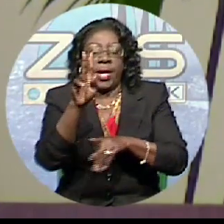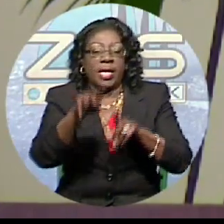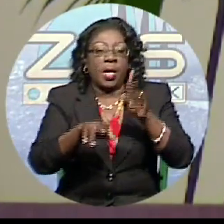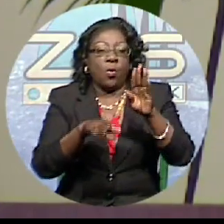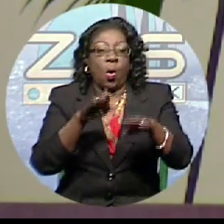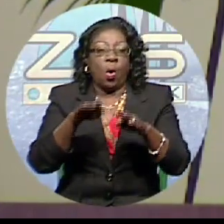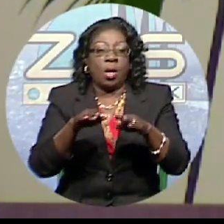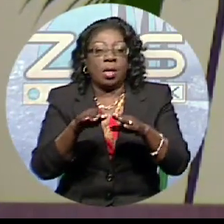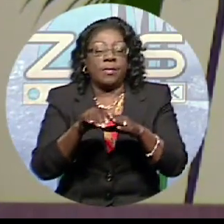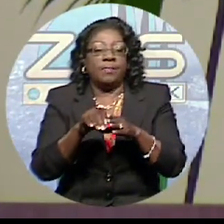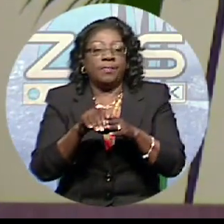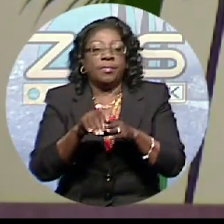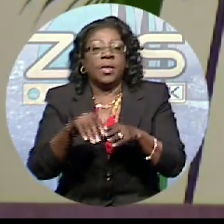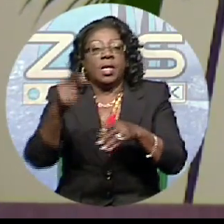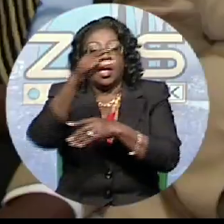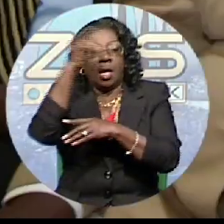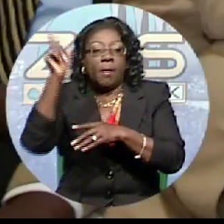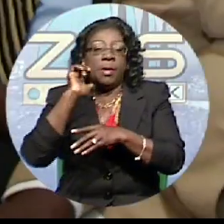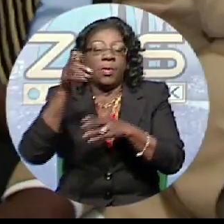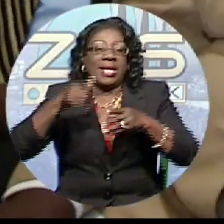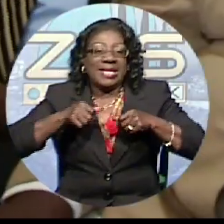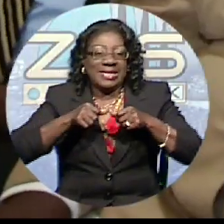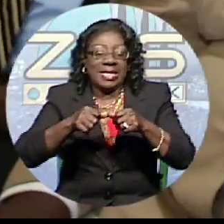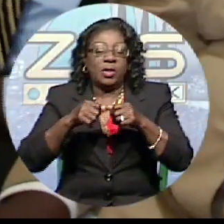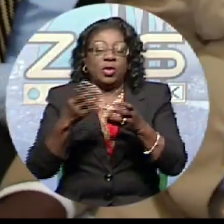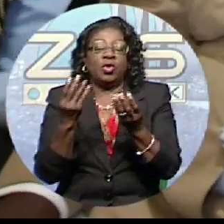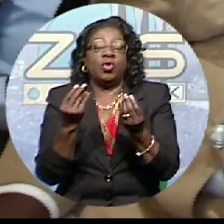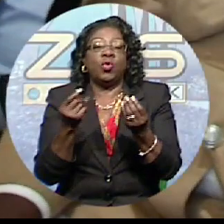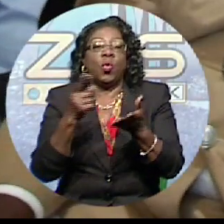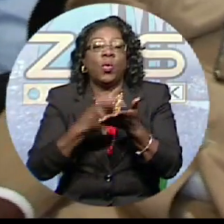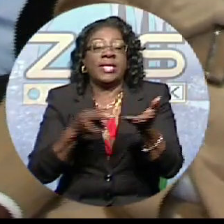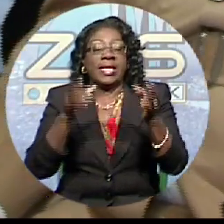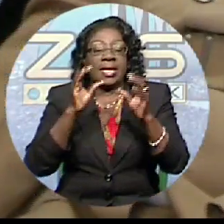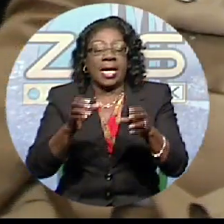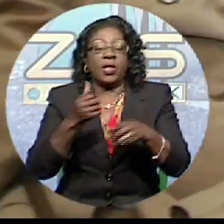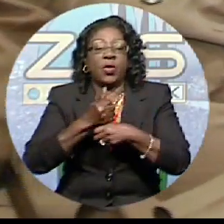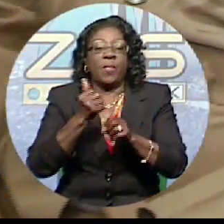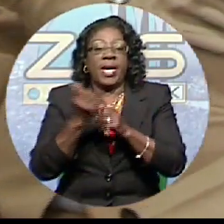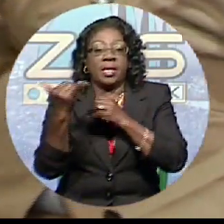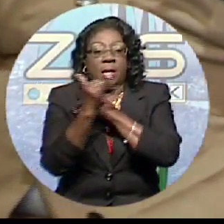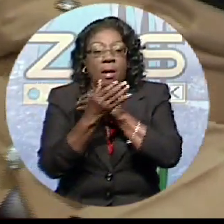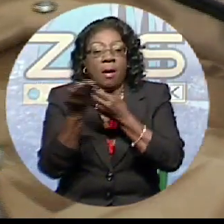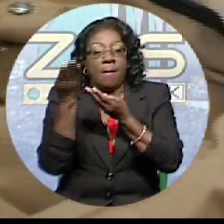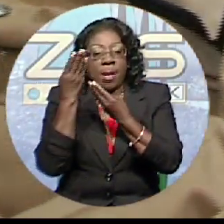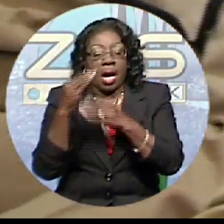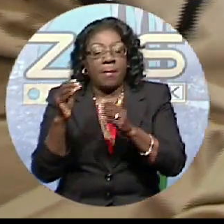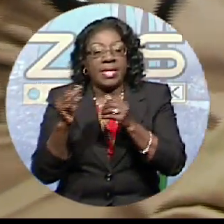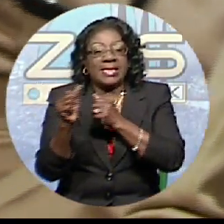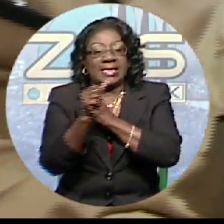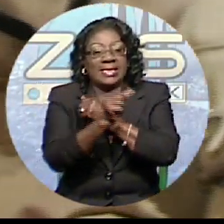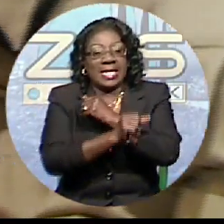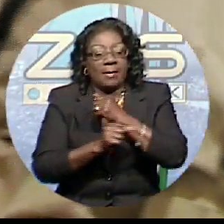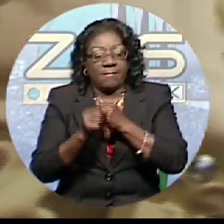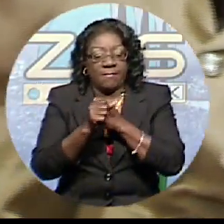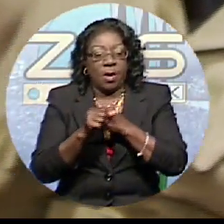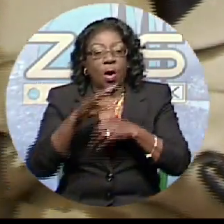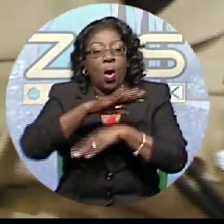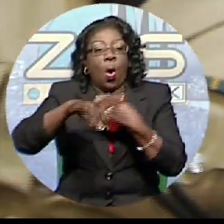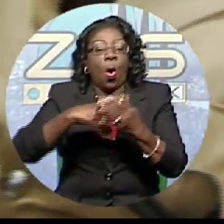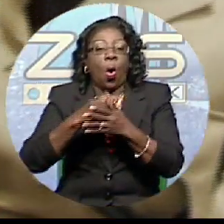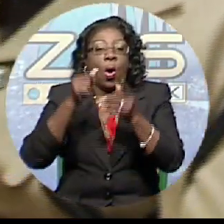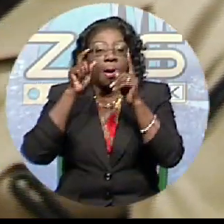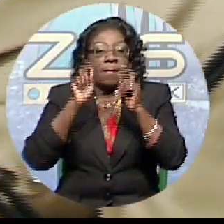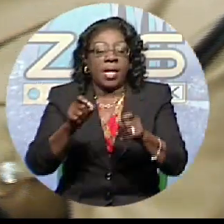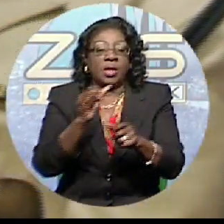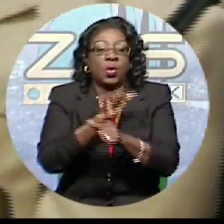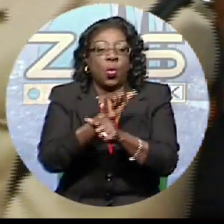Minister says although the government will continue to do what it can to make the Bahamas safe, he noted that it will also require sustained effort by all stakeholders,